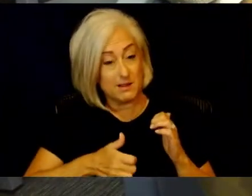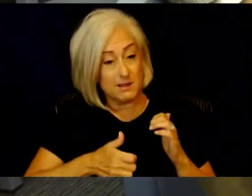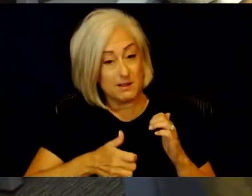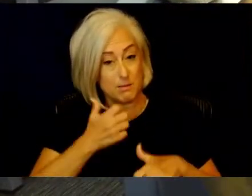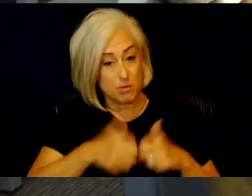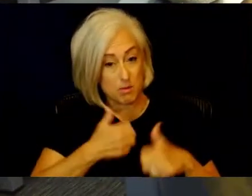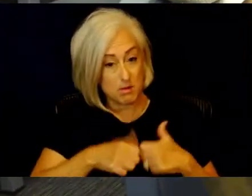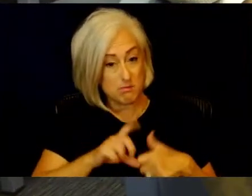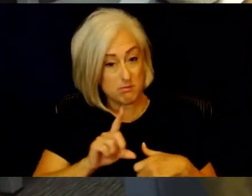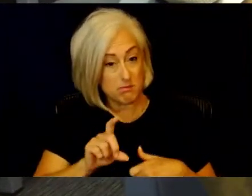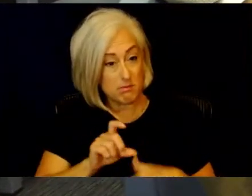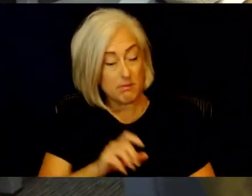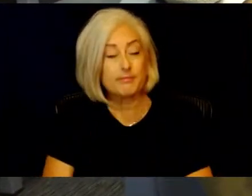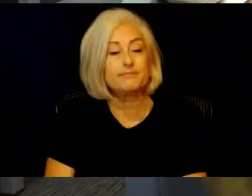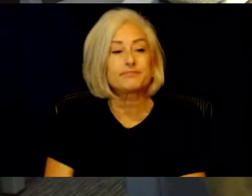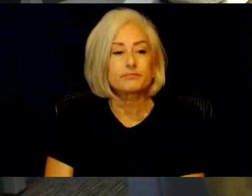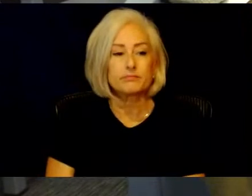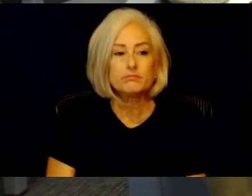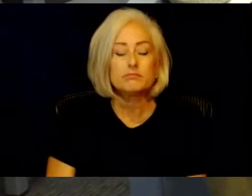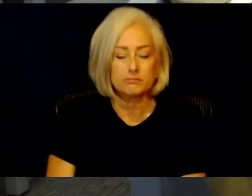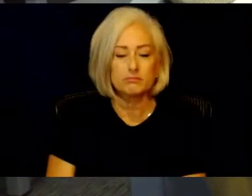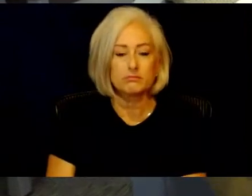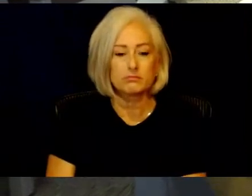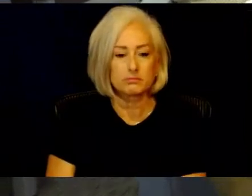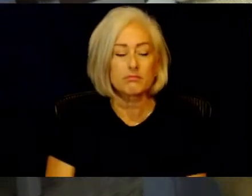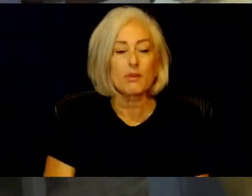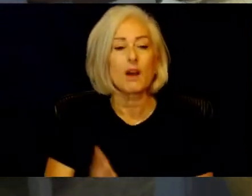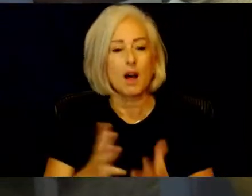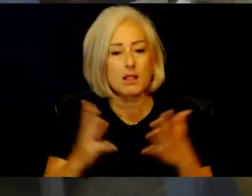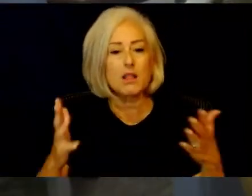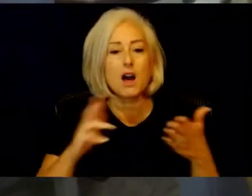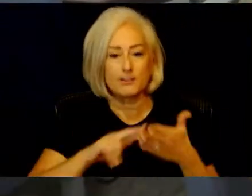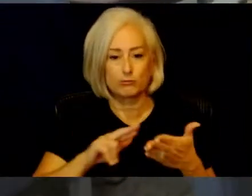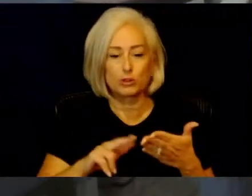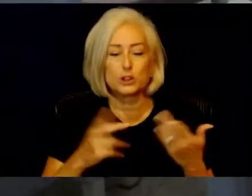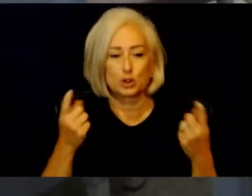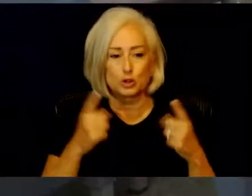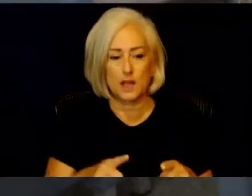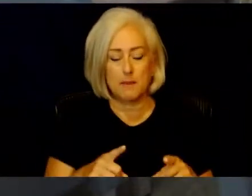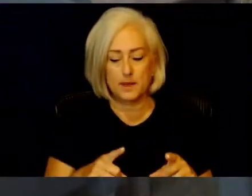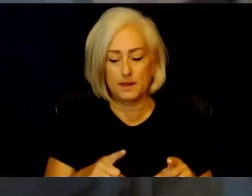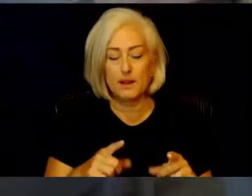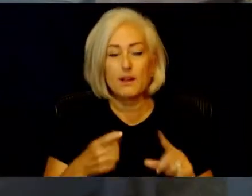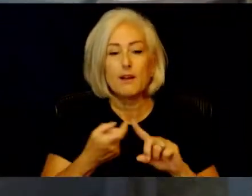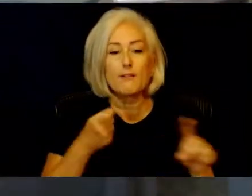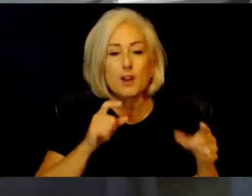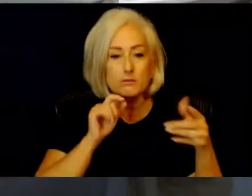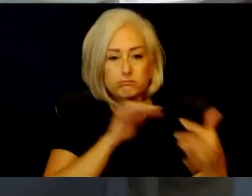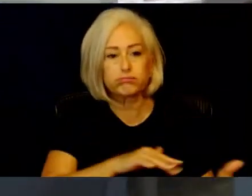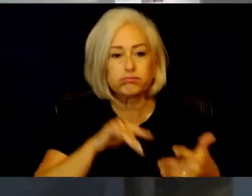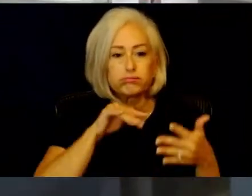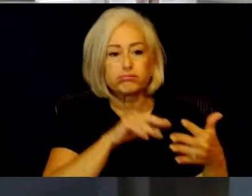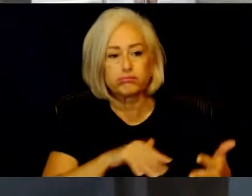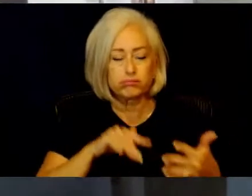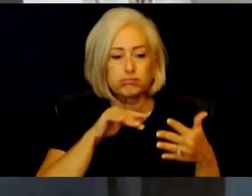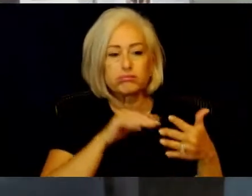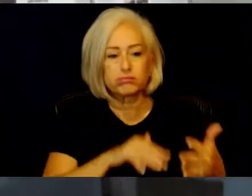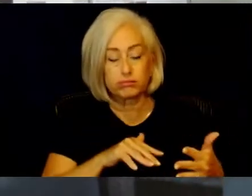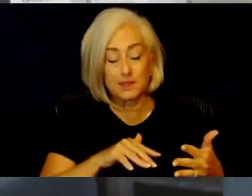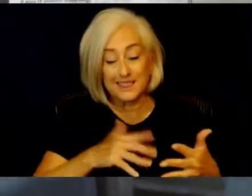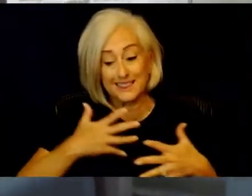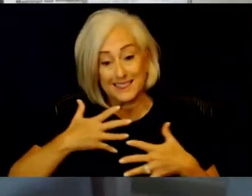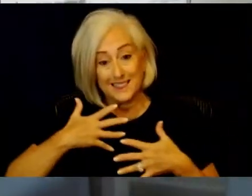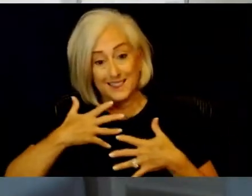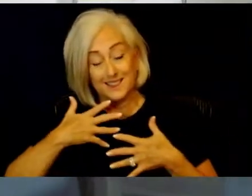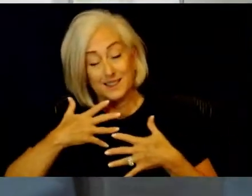there's a lot of research going on in this field. We know that from population studies, sleep apnea and cardiovascular disease are prevalent